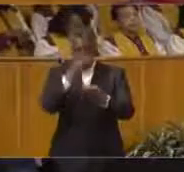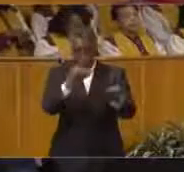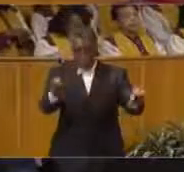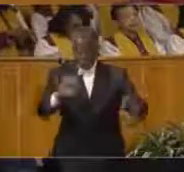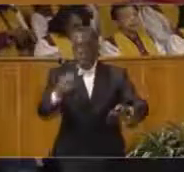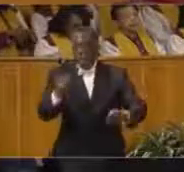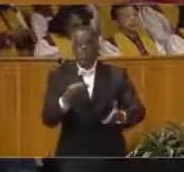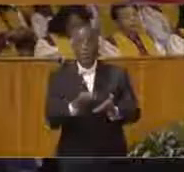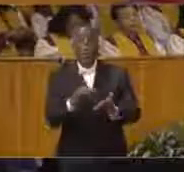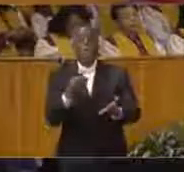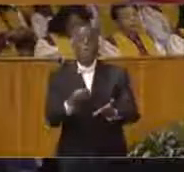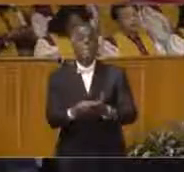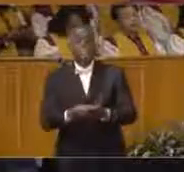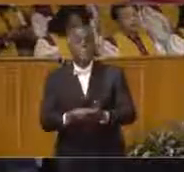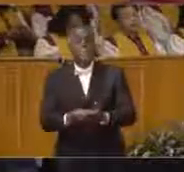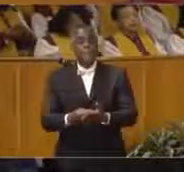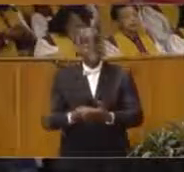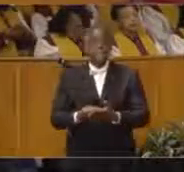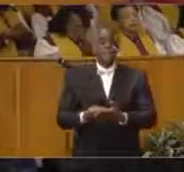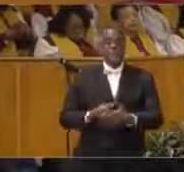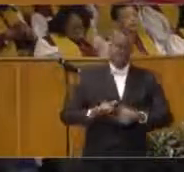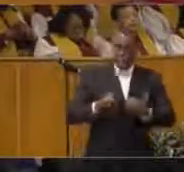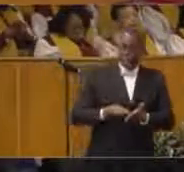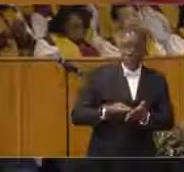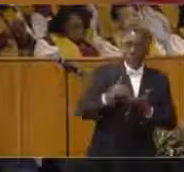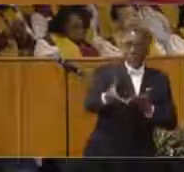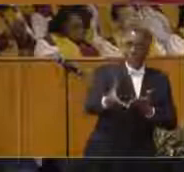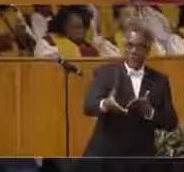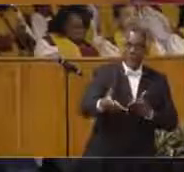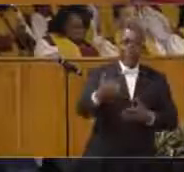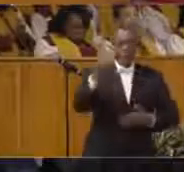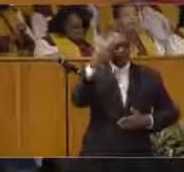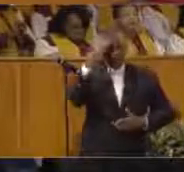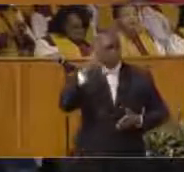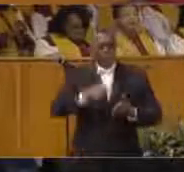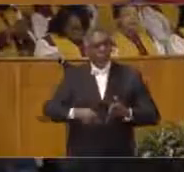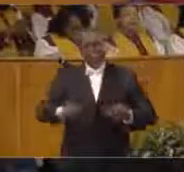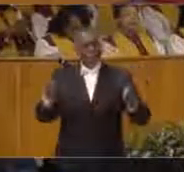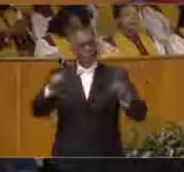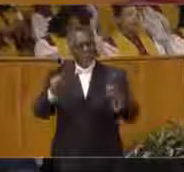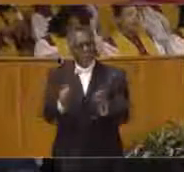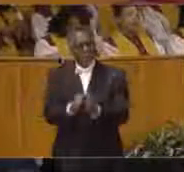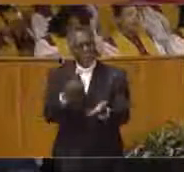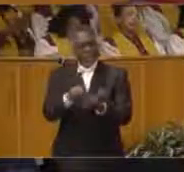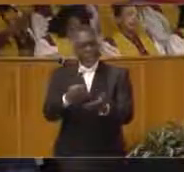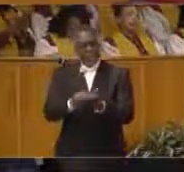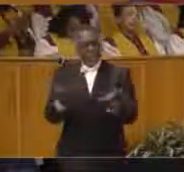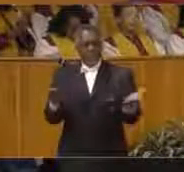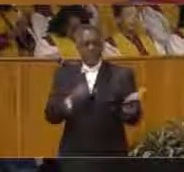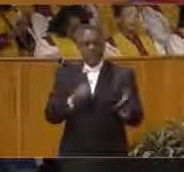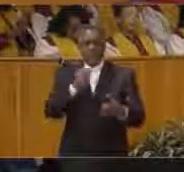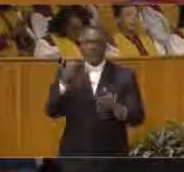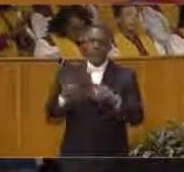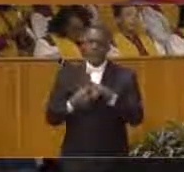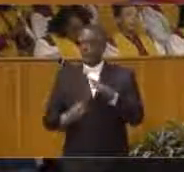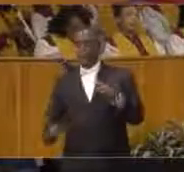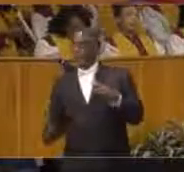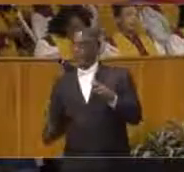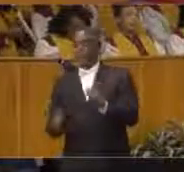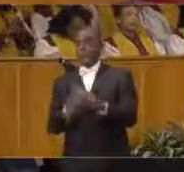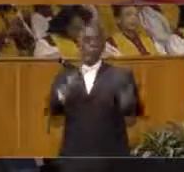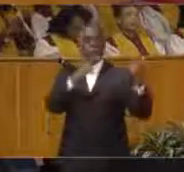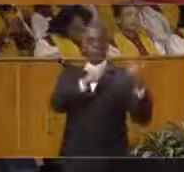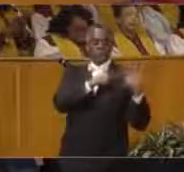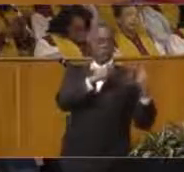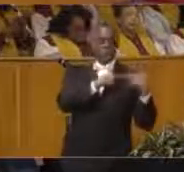your money goes so that you know what happens to the money you sow into the body of Christ. It doesn't just disappear without any